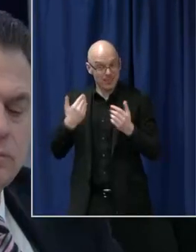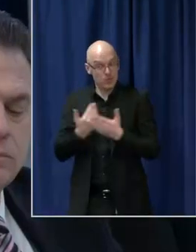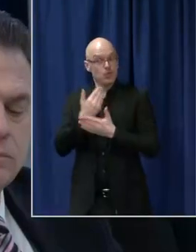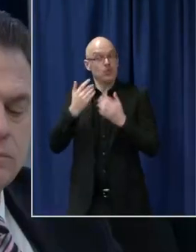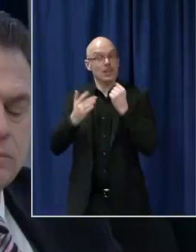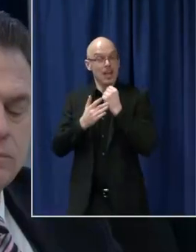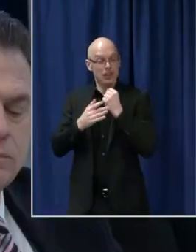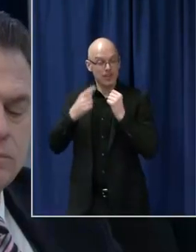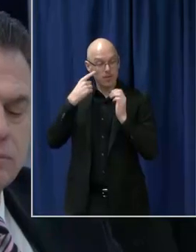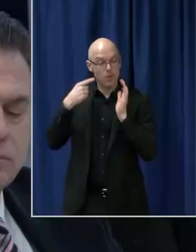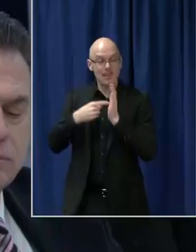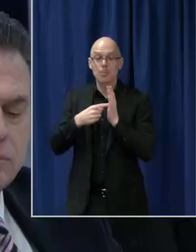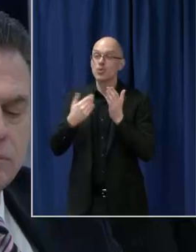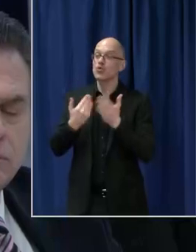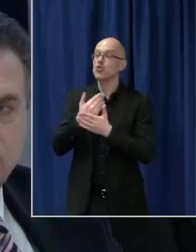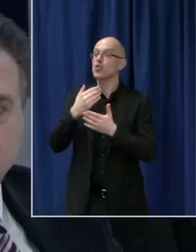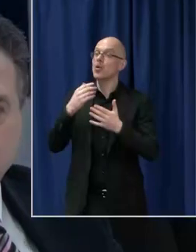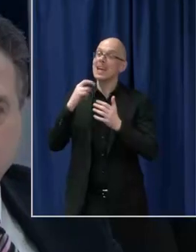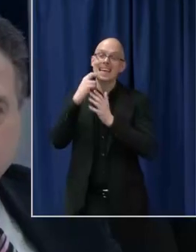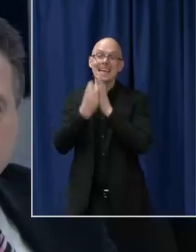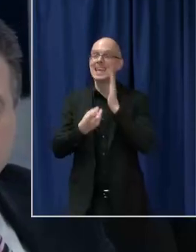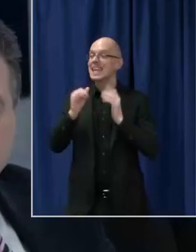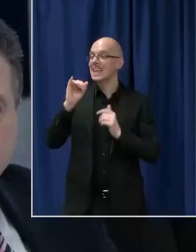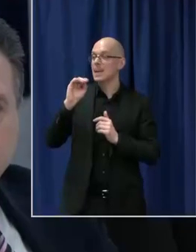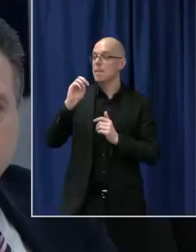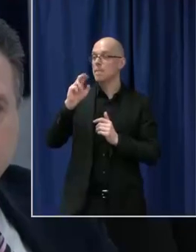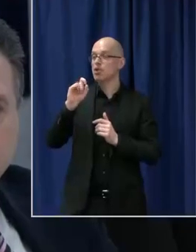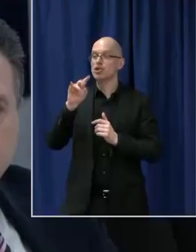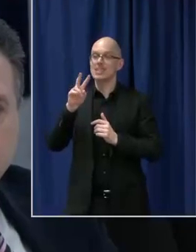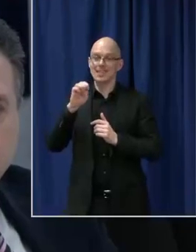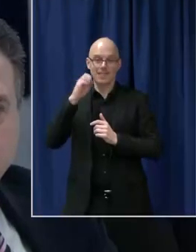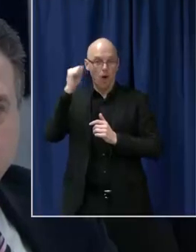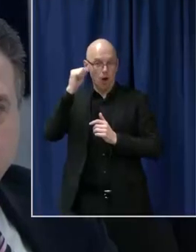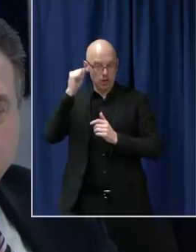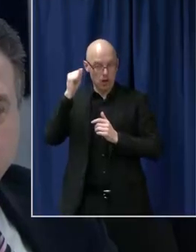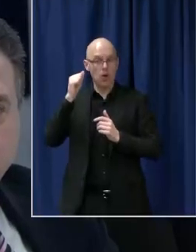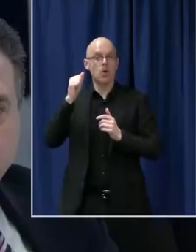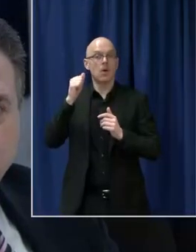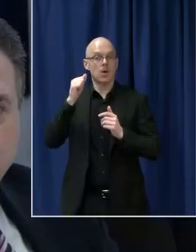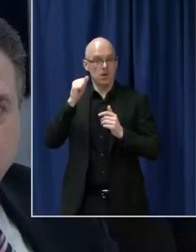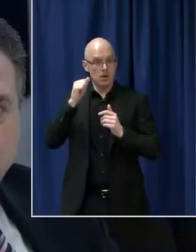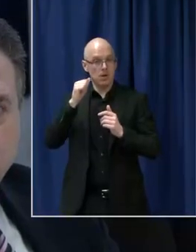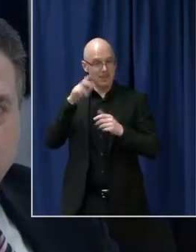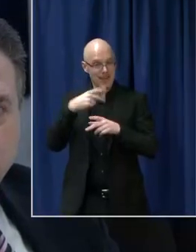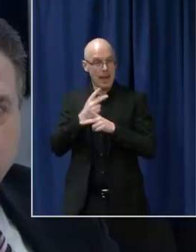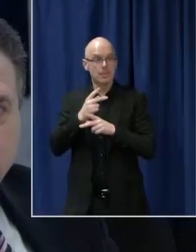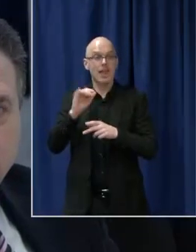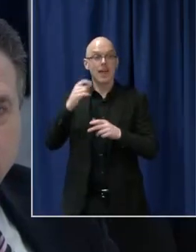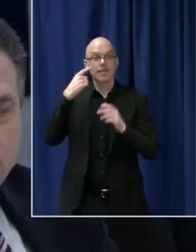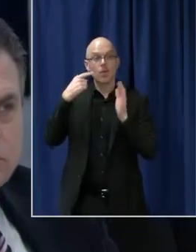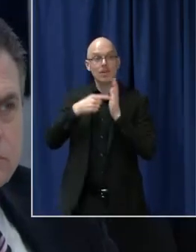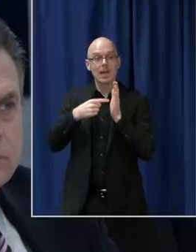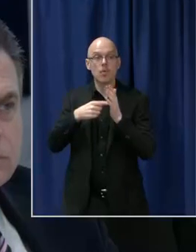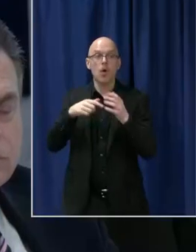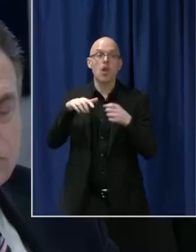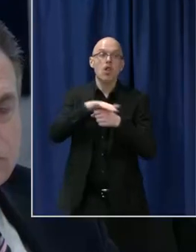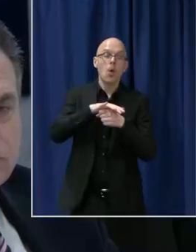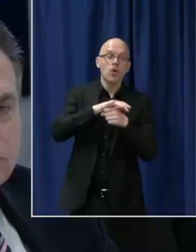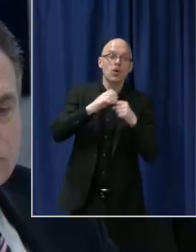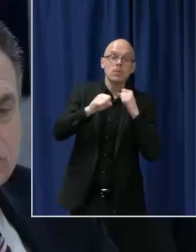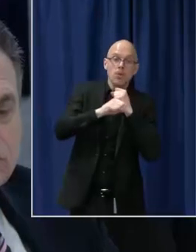audio formats, like object-based audio for Dolby Atmos, or local broadcast